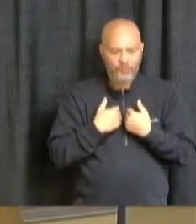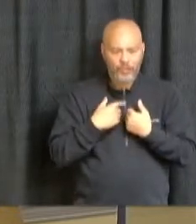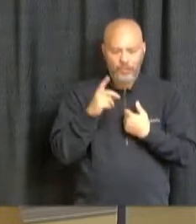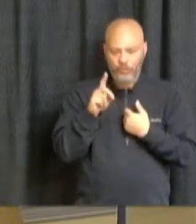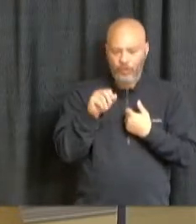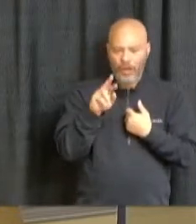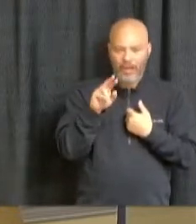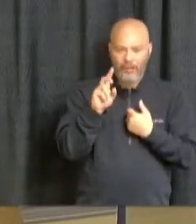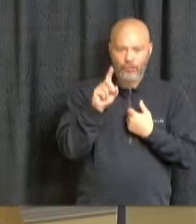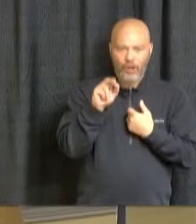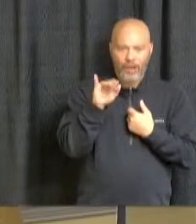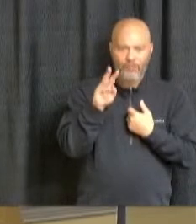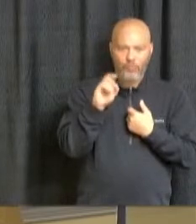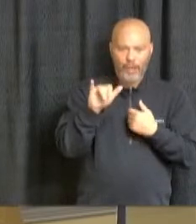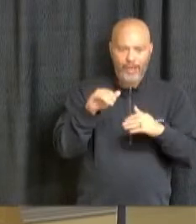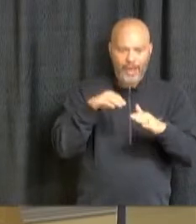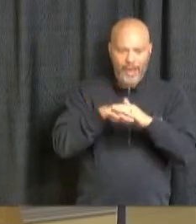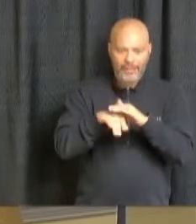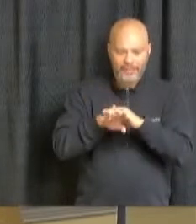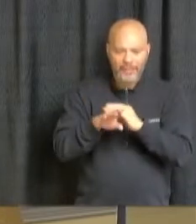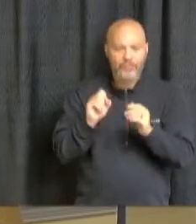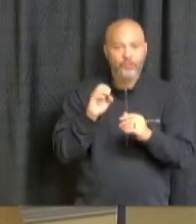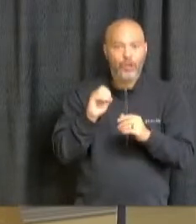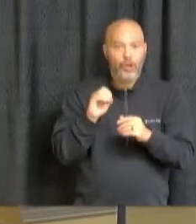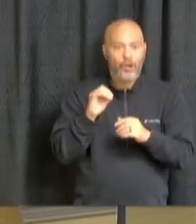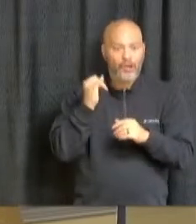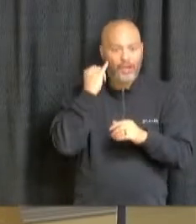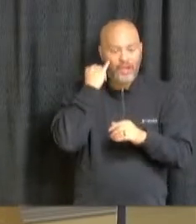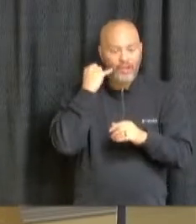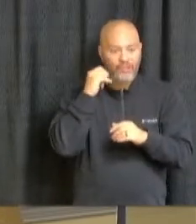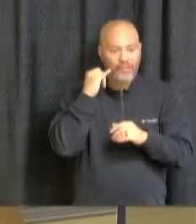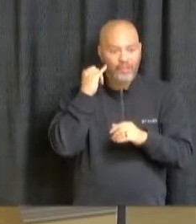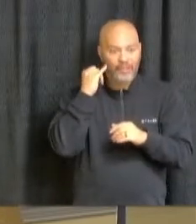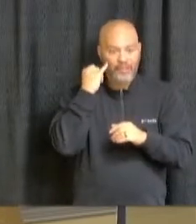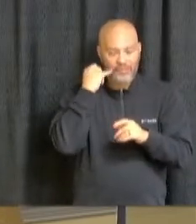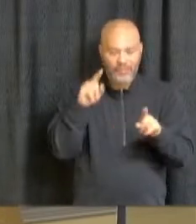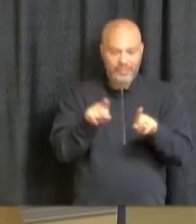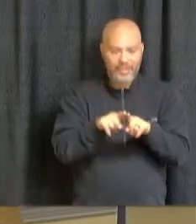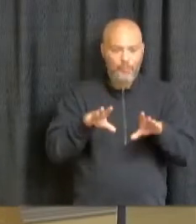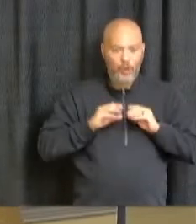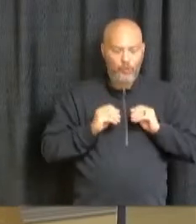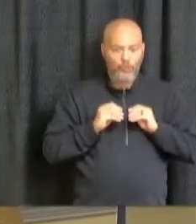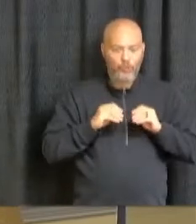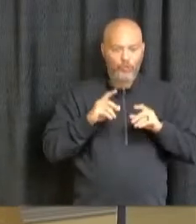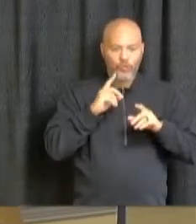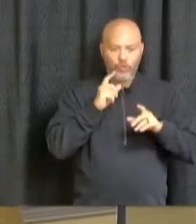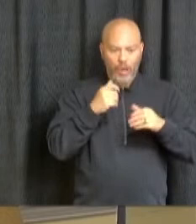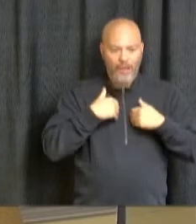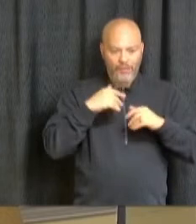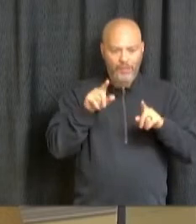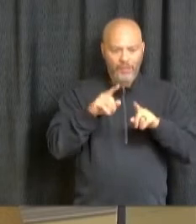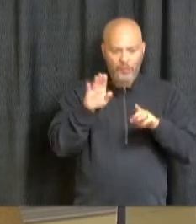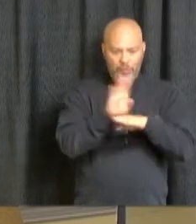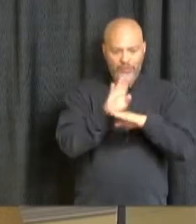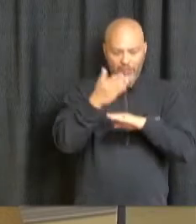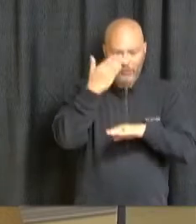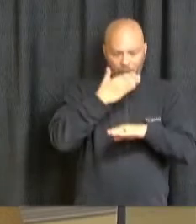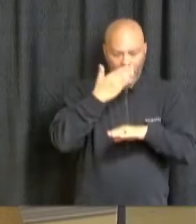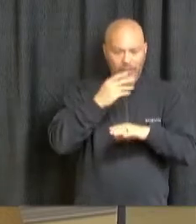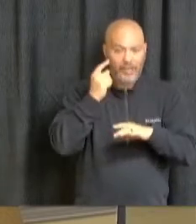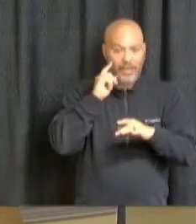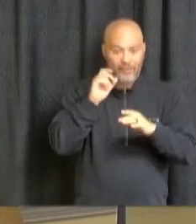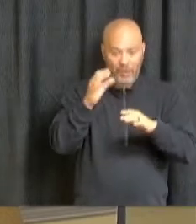driveway access point to it. So ultimately, if they keep, it's the same owner that's keeping the frontage. So if they develop the